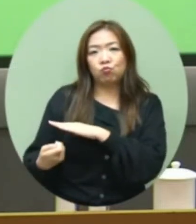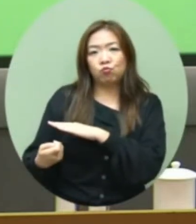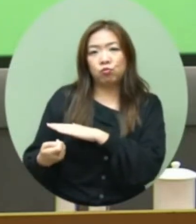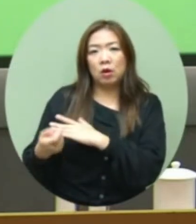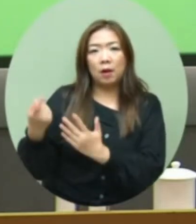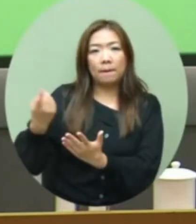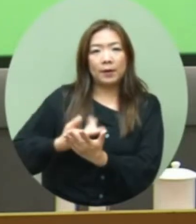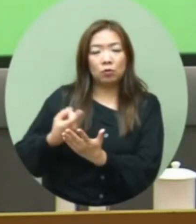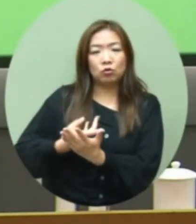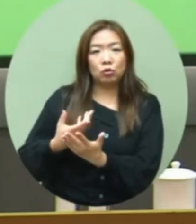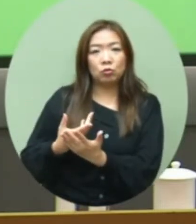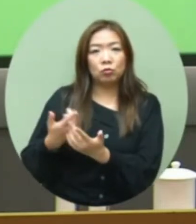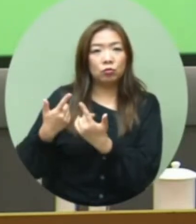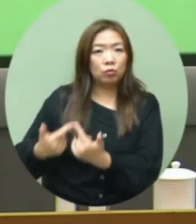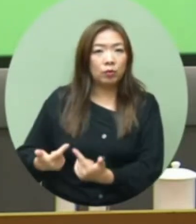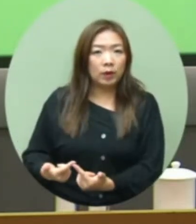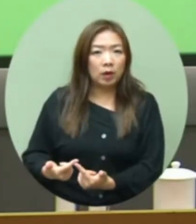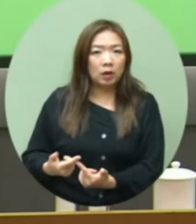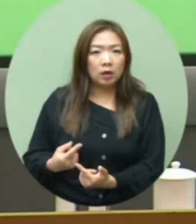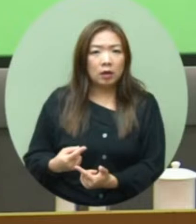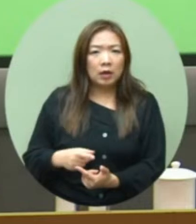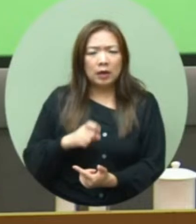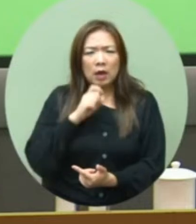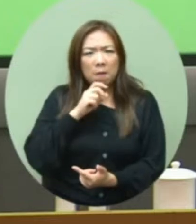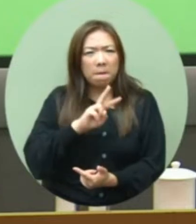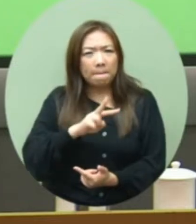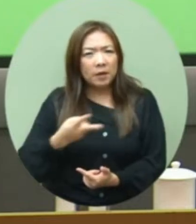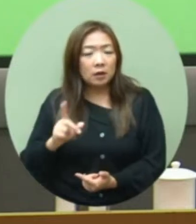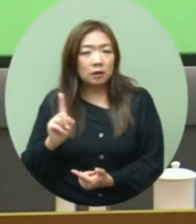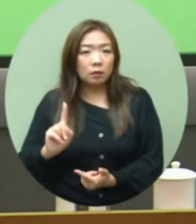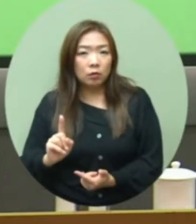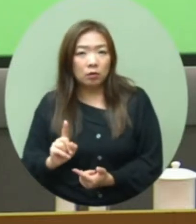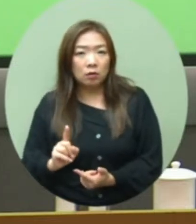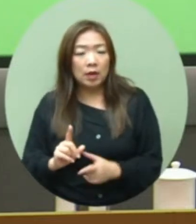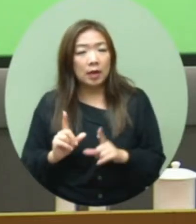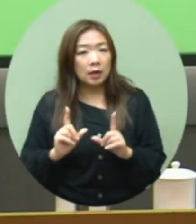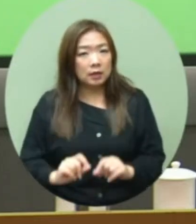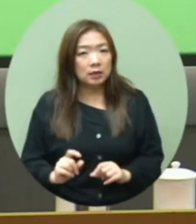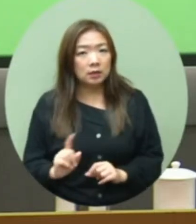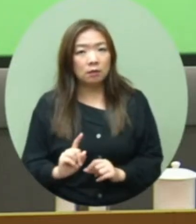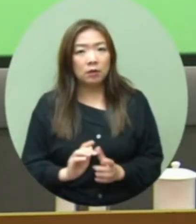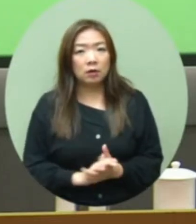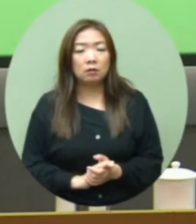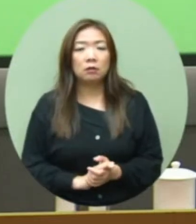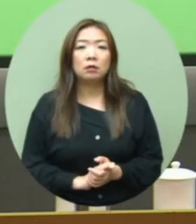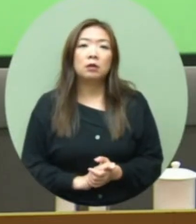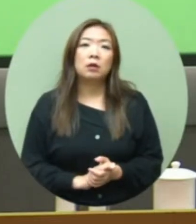On top of that, there will be market changes with the introduction of the new standard.